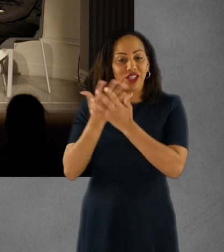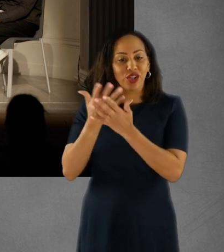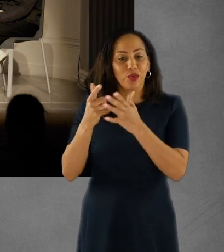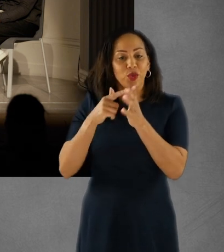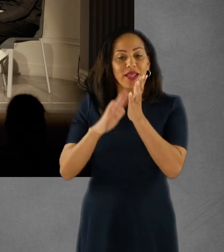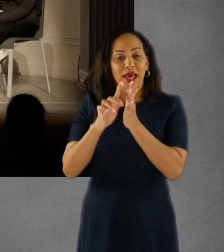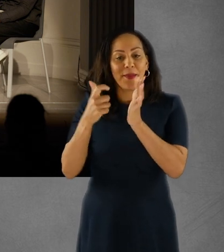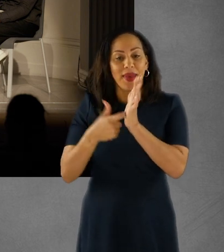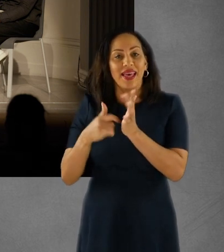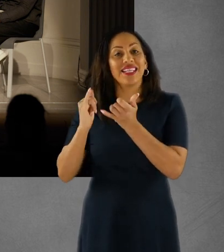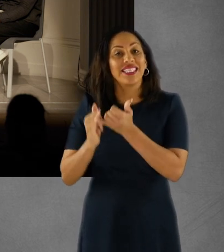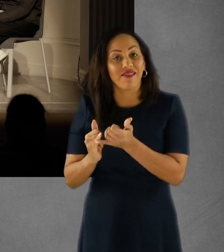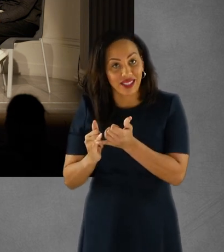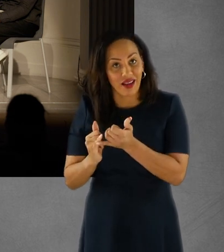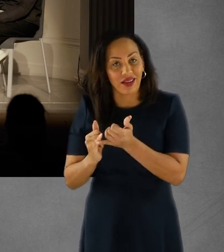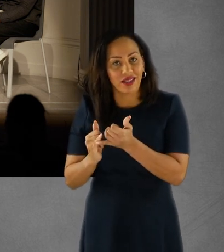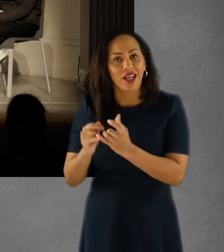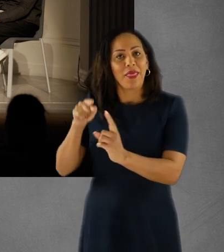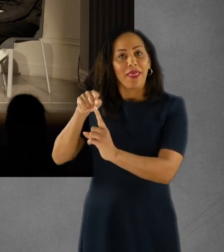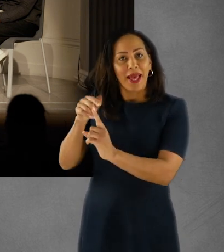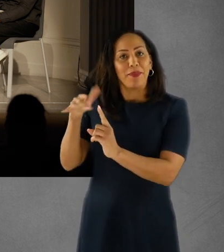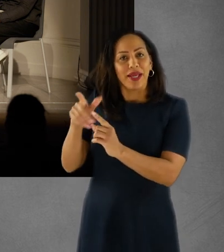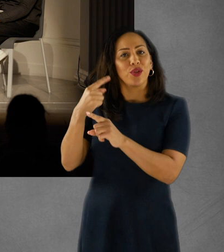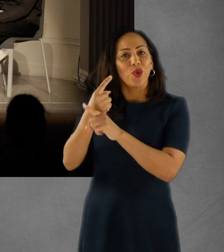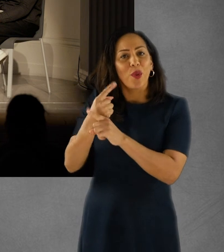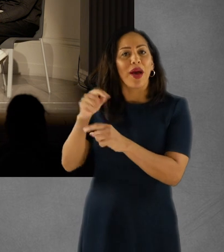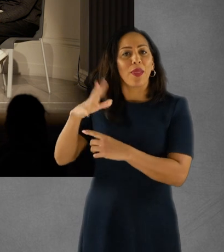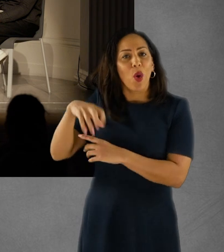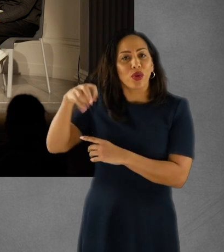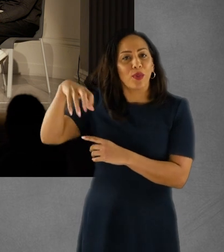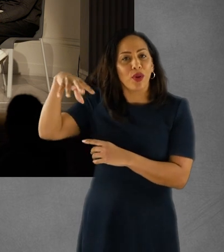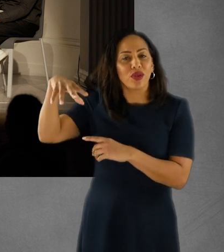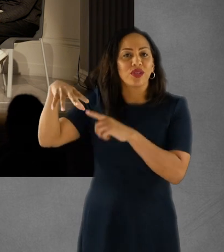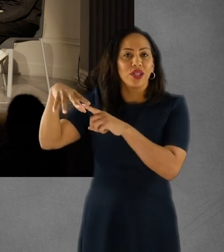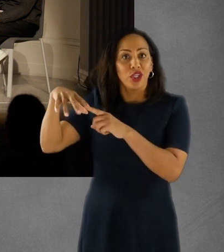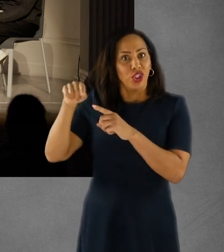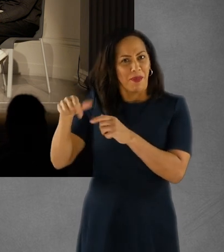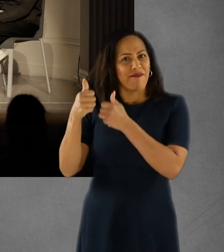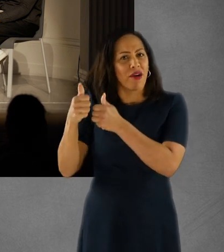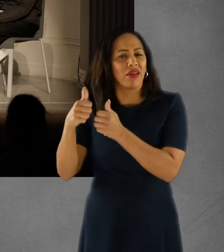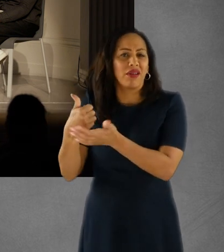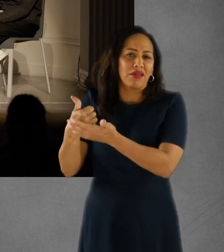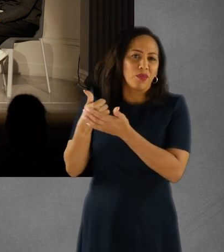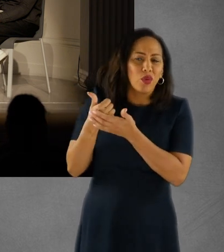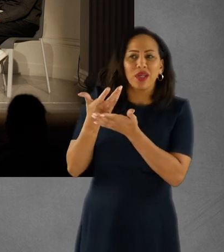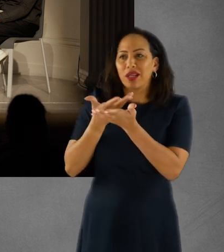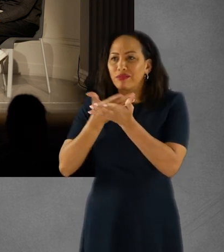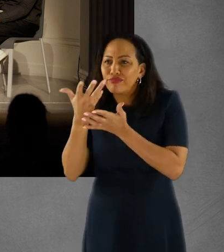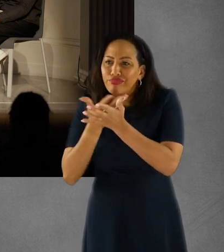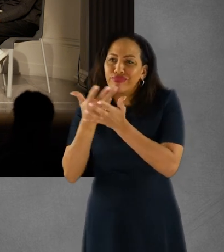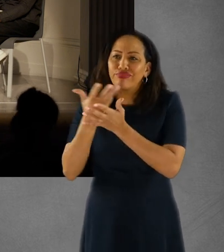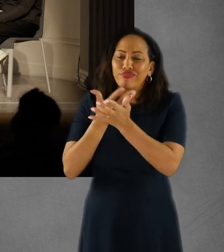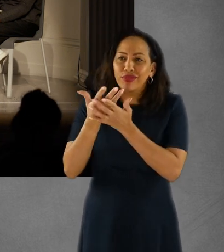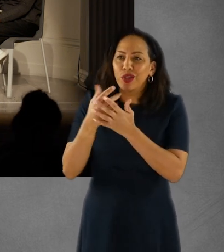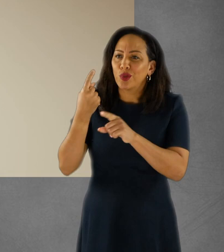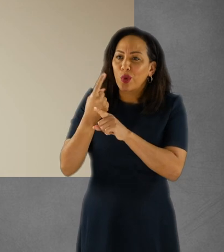Srinivasan, who wrote specifically about the octopus and was very generous in thinking with us about consciousness,